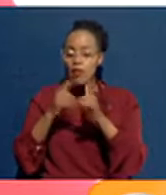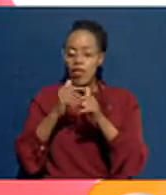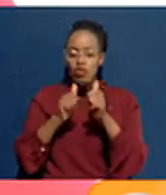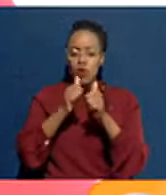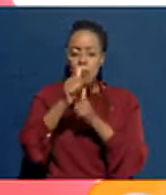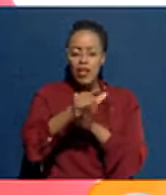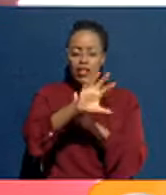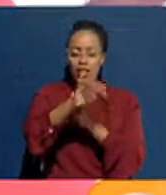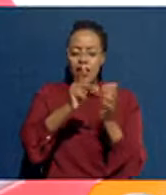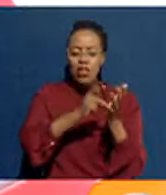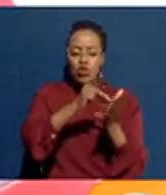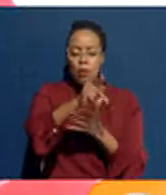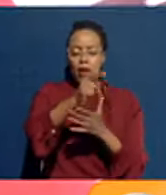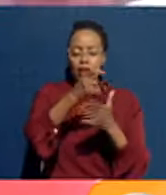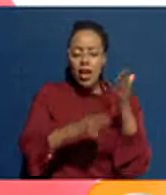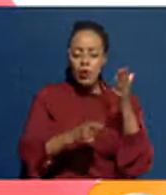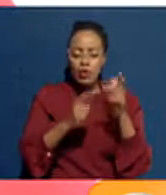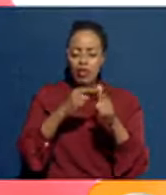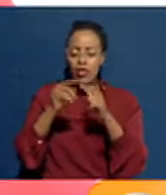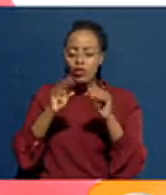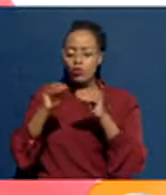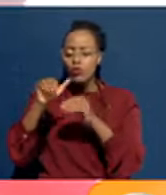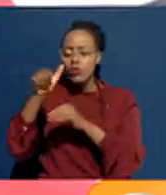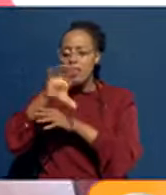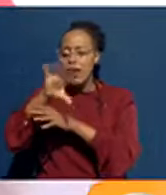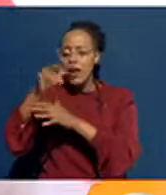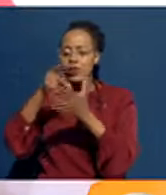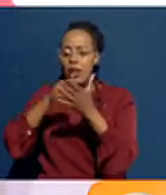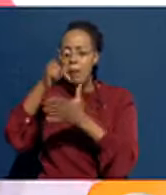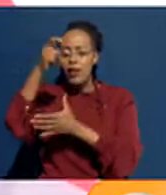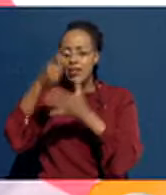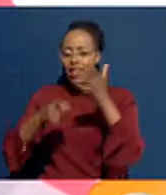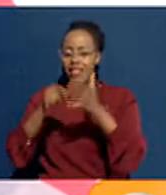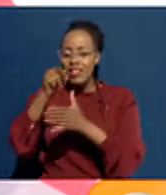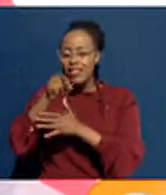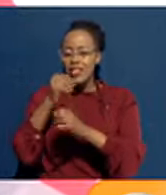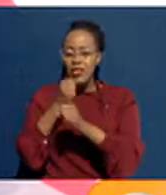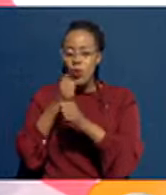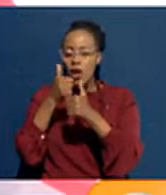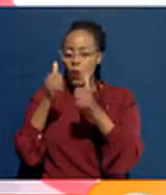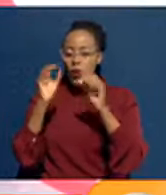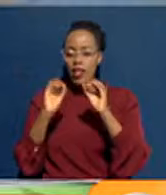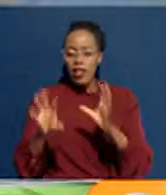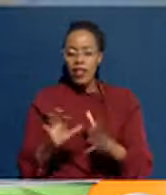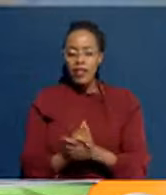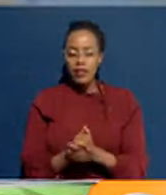this county, you pay a levy, you go to another county, you pay a levy. That is not going to work very well.